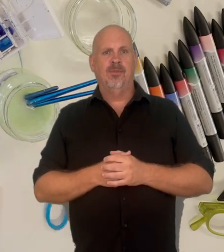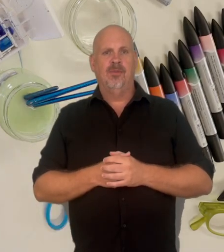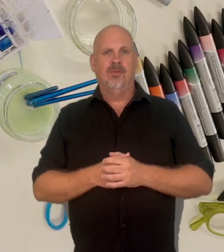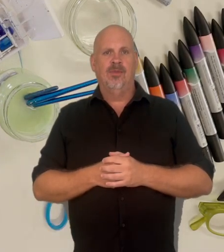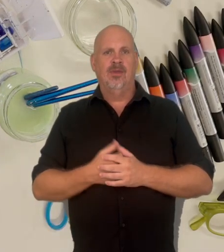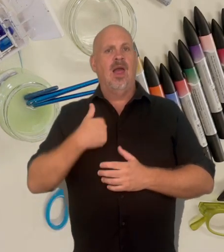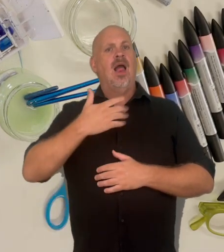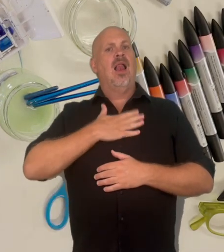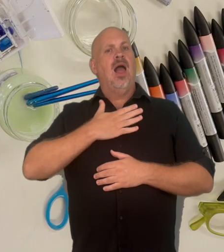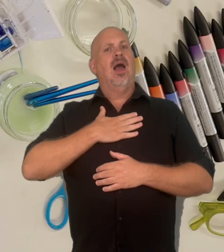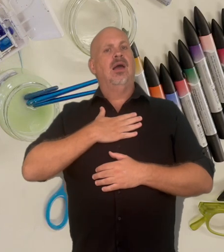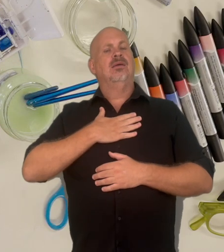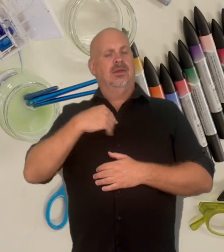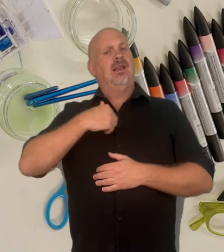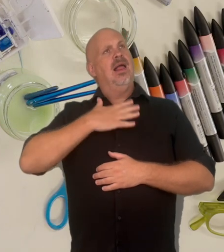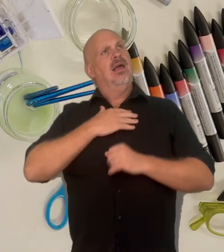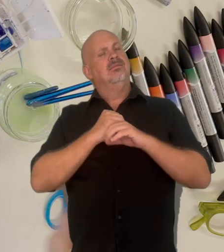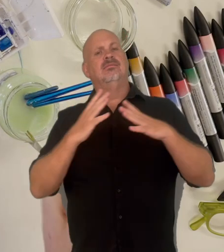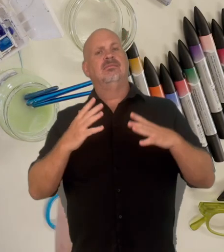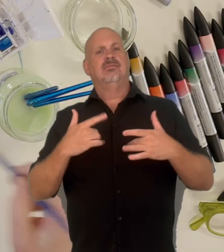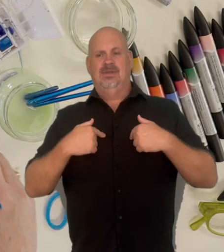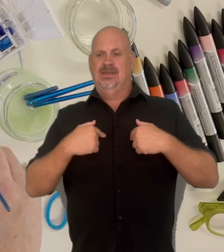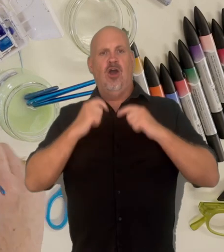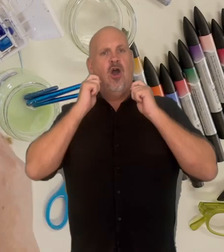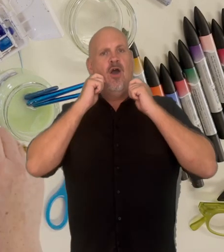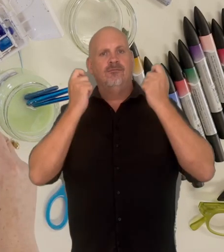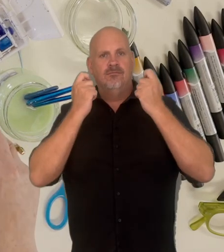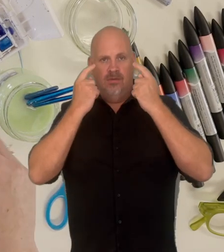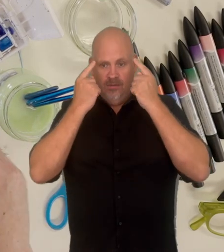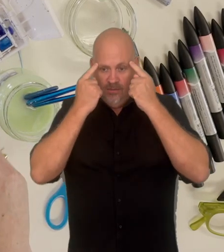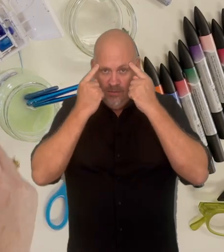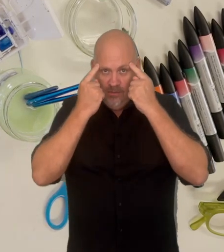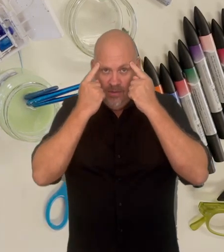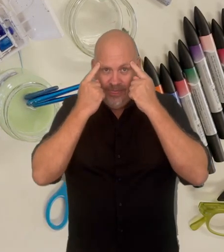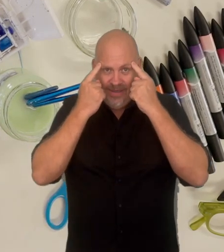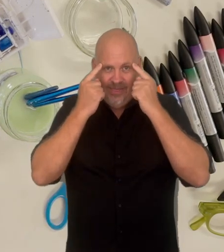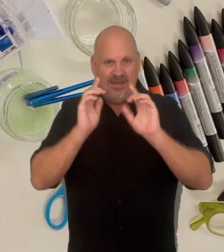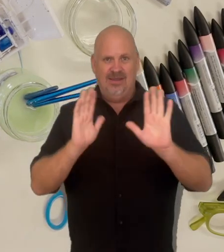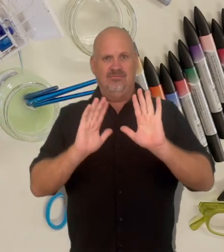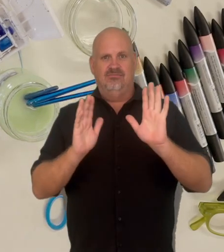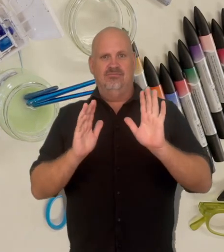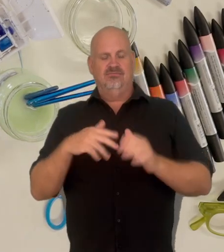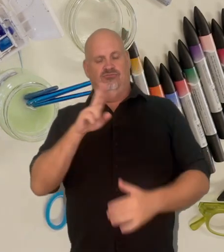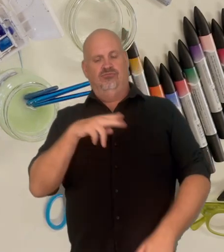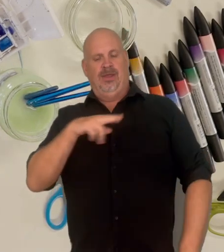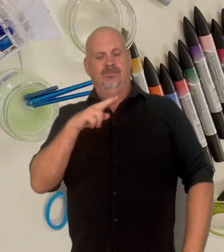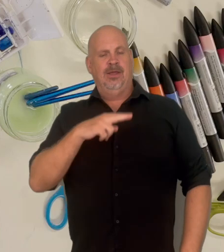like switching it off the brain and not thinking too much when I'm painting and drawing.